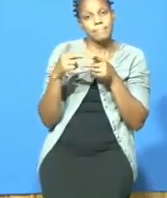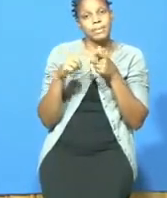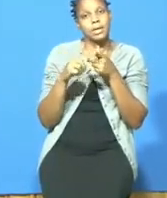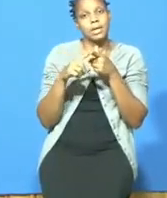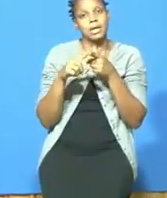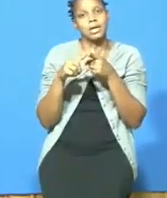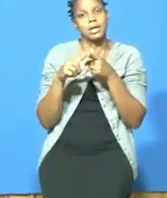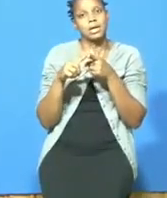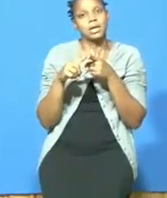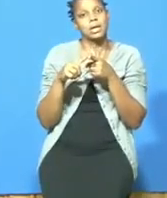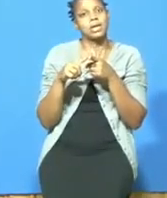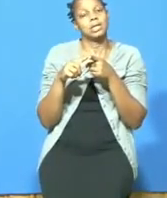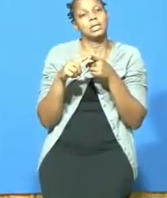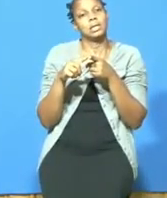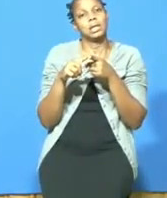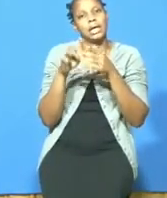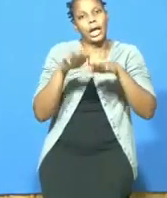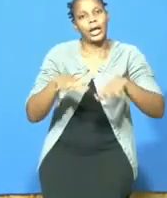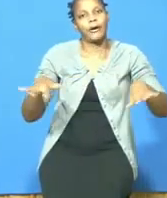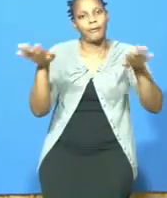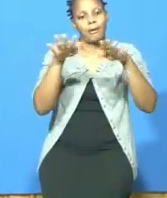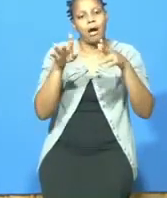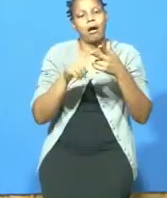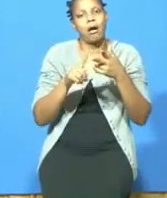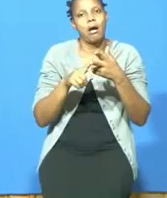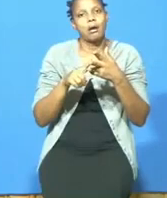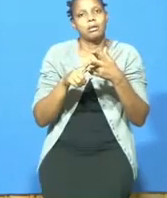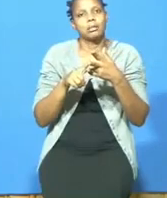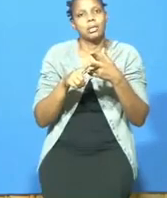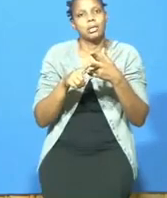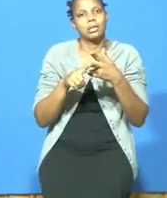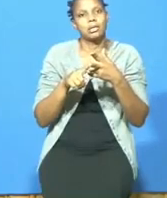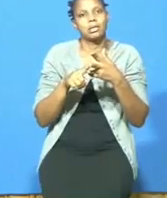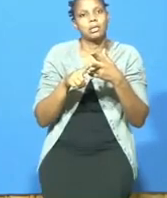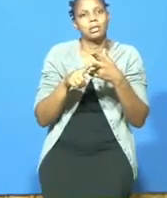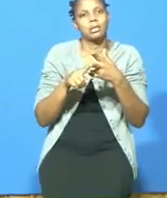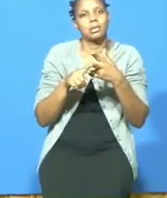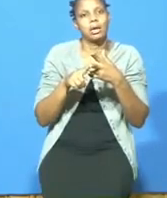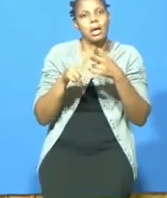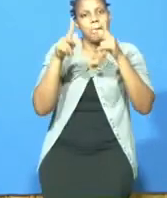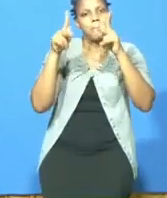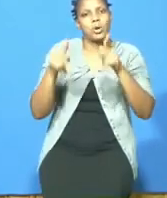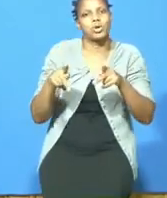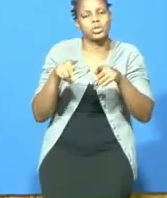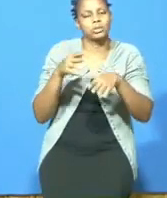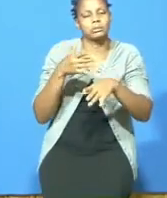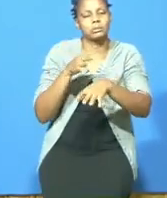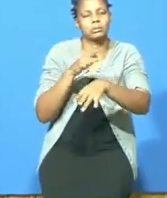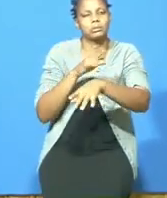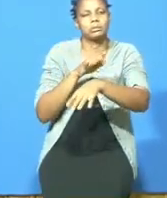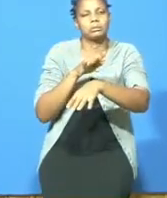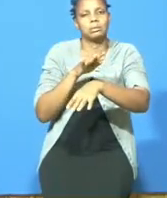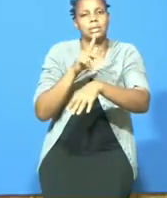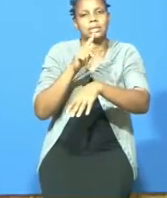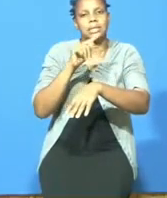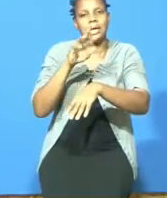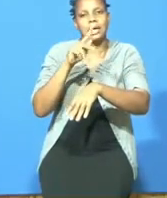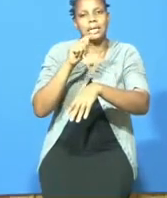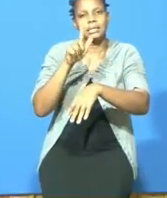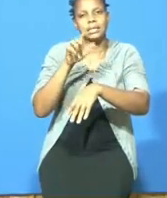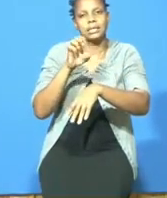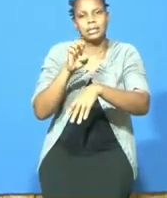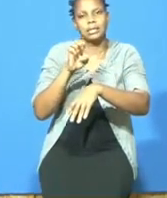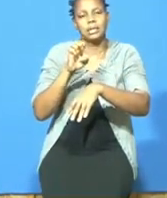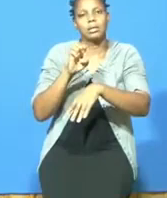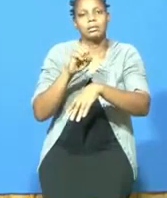title, and the territory. Joe Biden is his name. President is